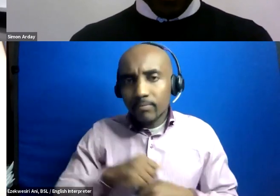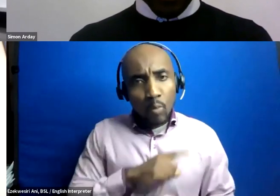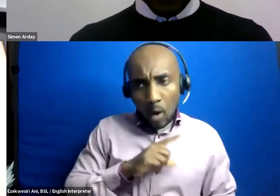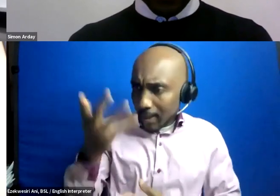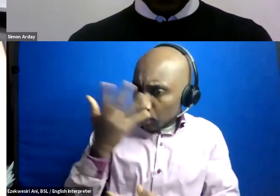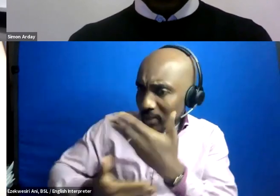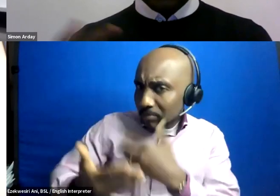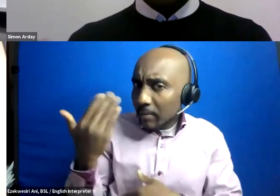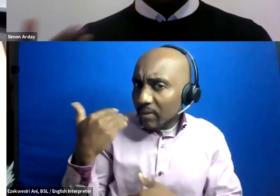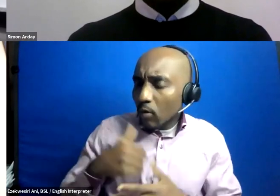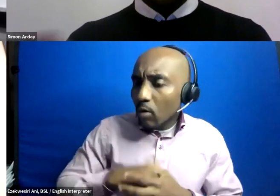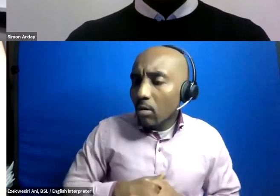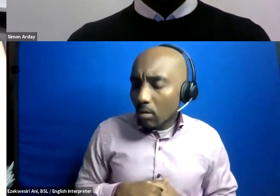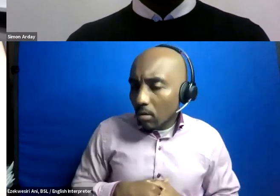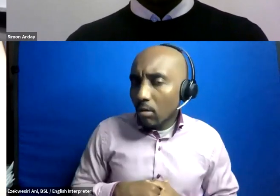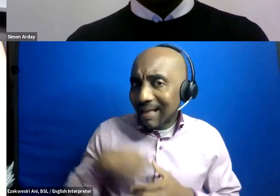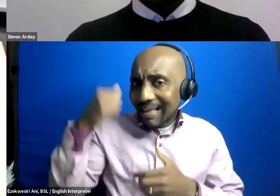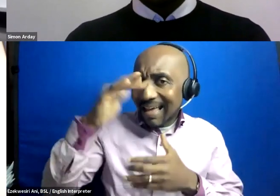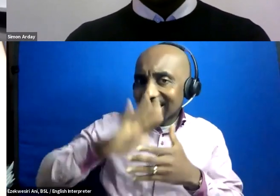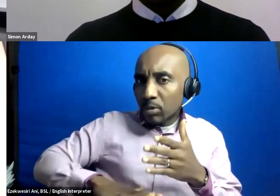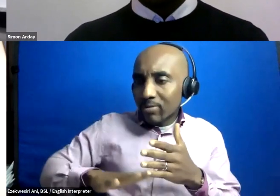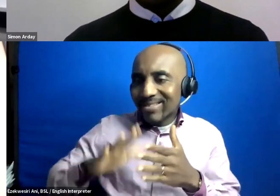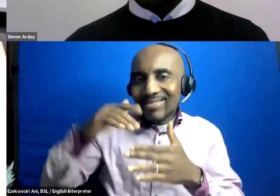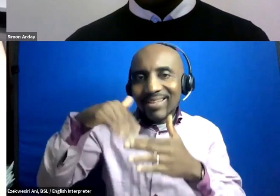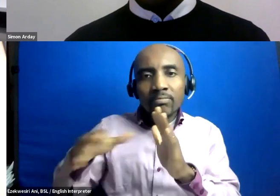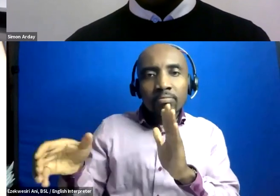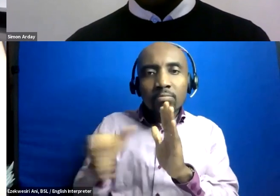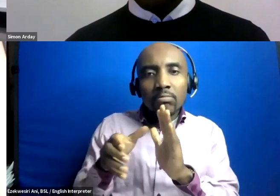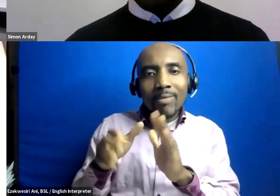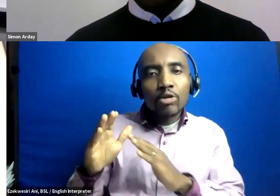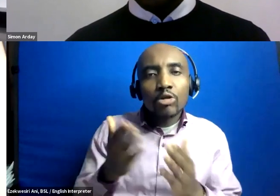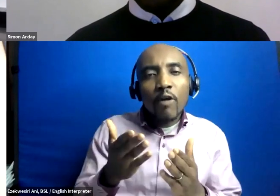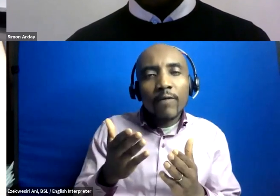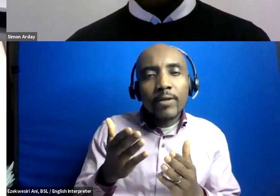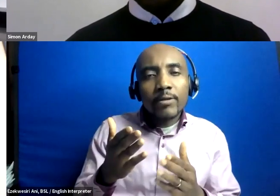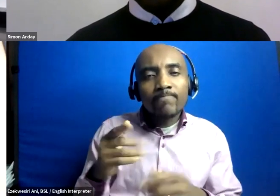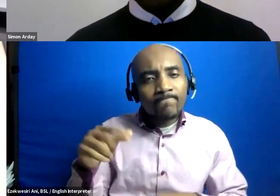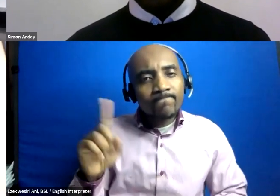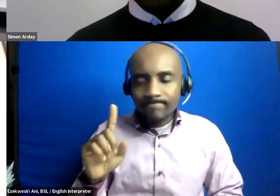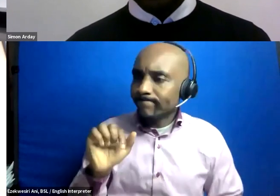spoke about the experience of sort of coming into services. Yeah.